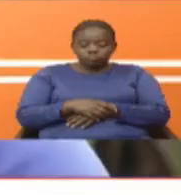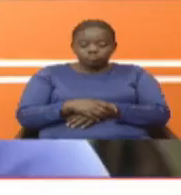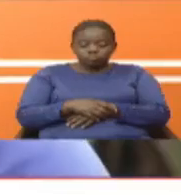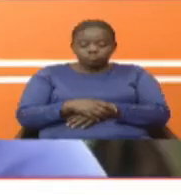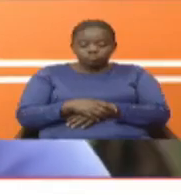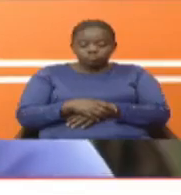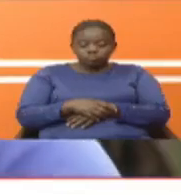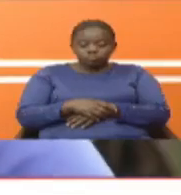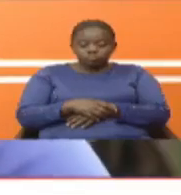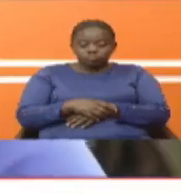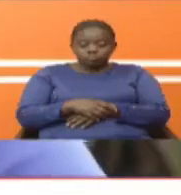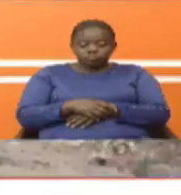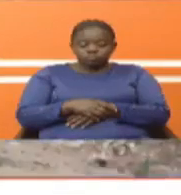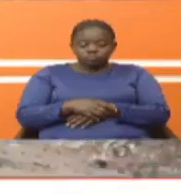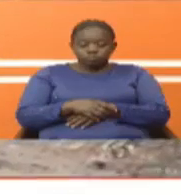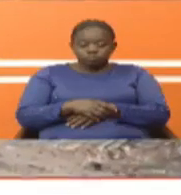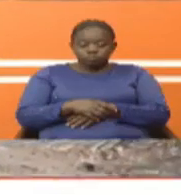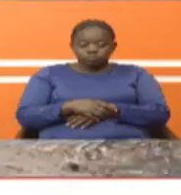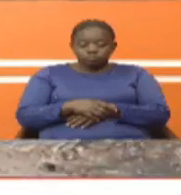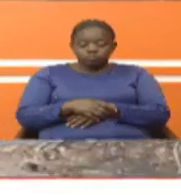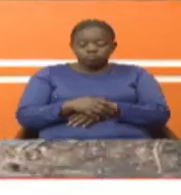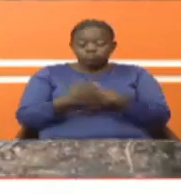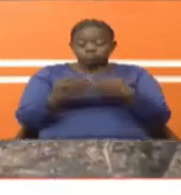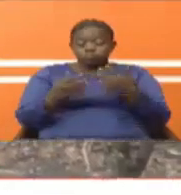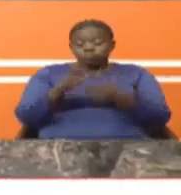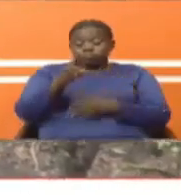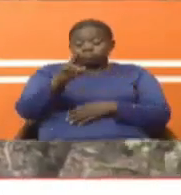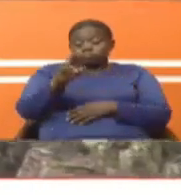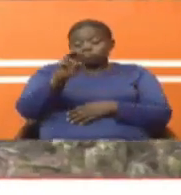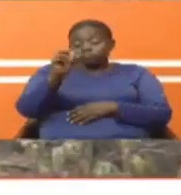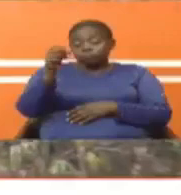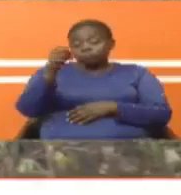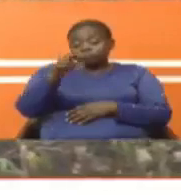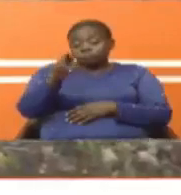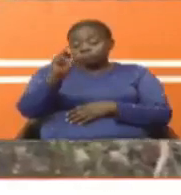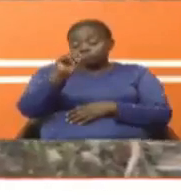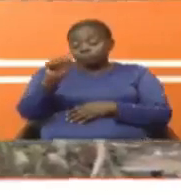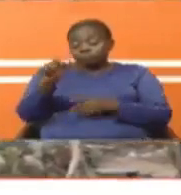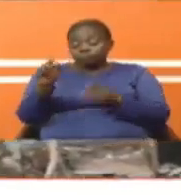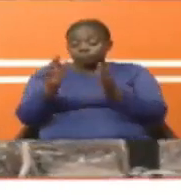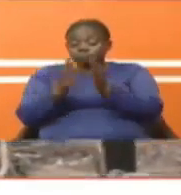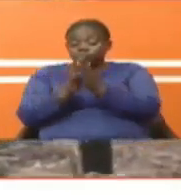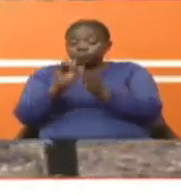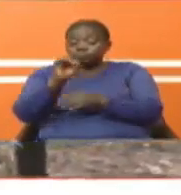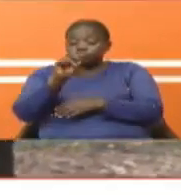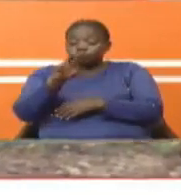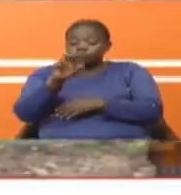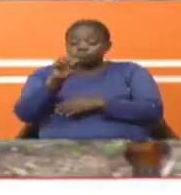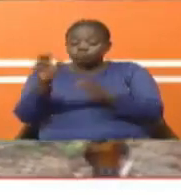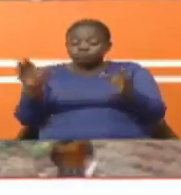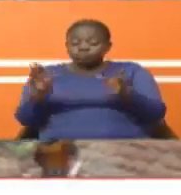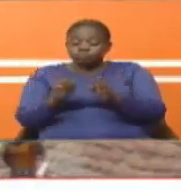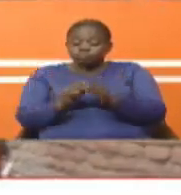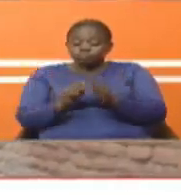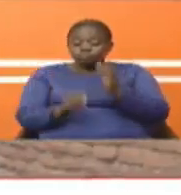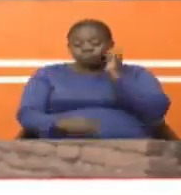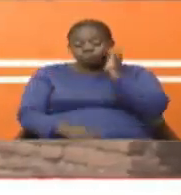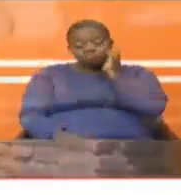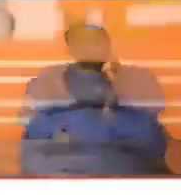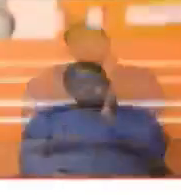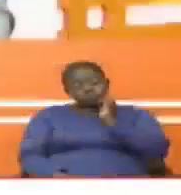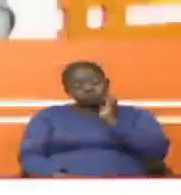liendera. Verevet. Roger Zaka Njuka ne Ivan Senyonjo beba kusakide gulire rino.